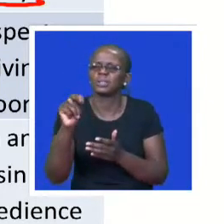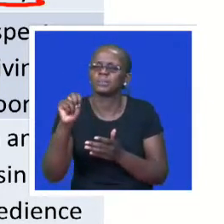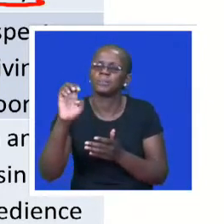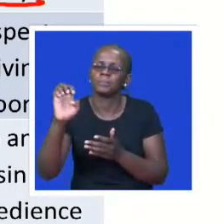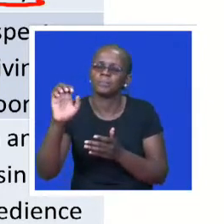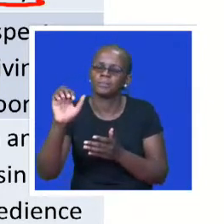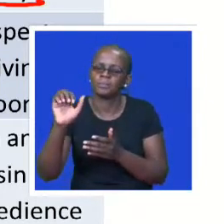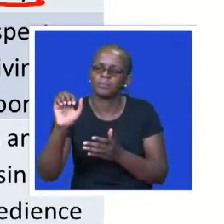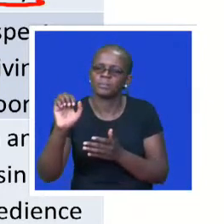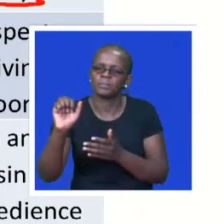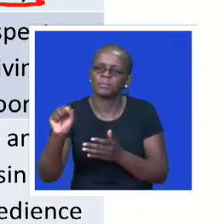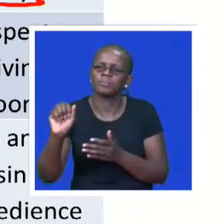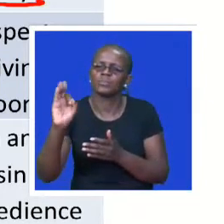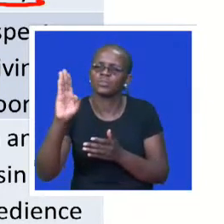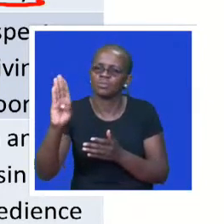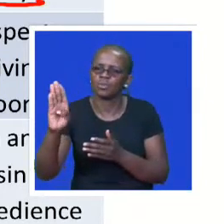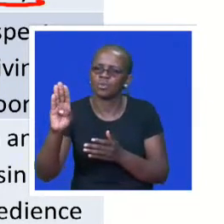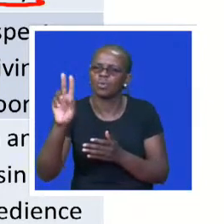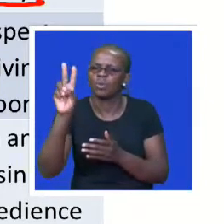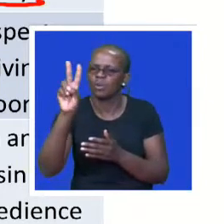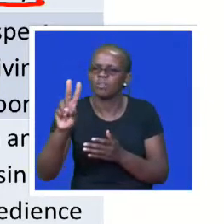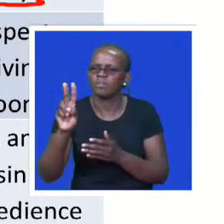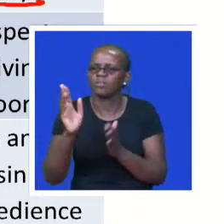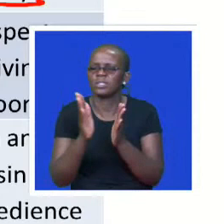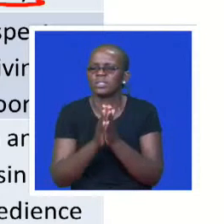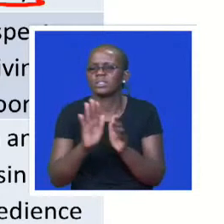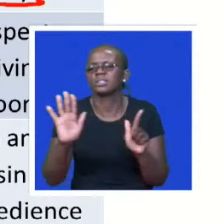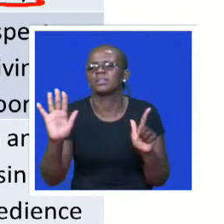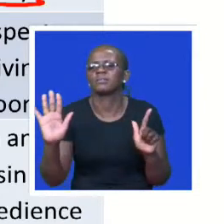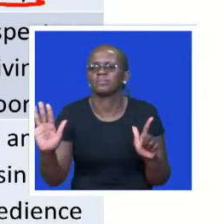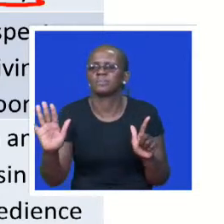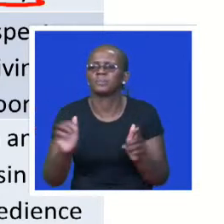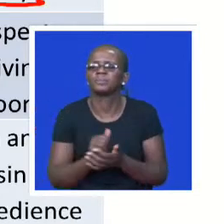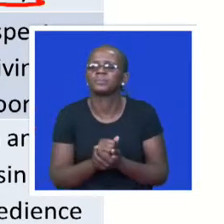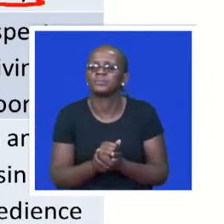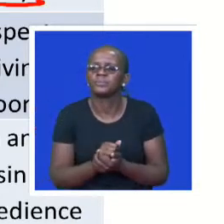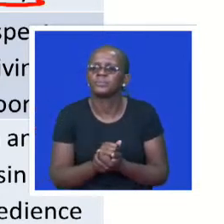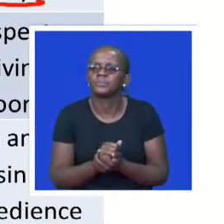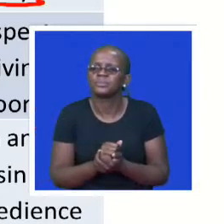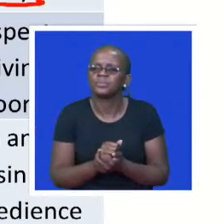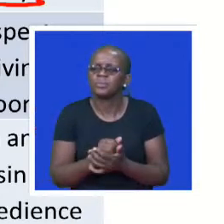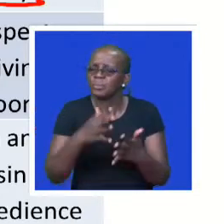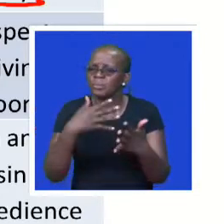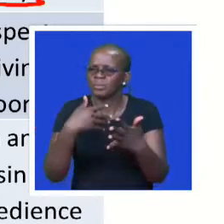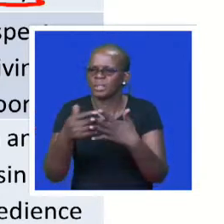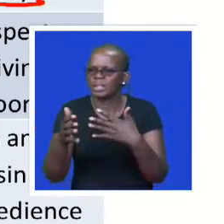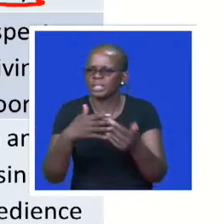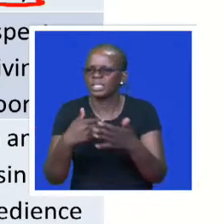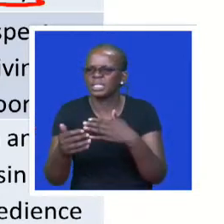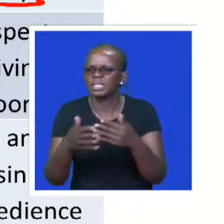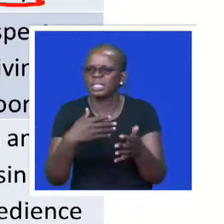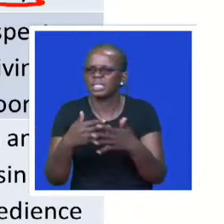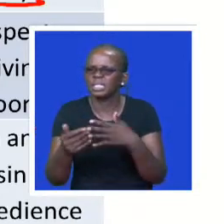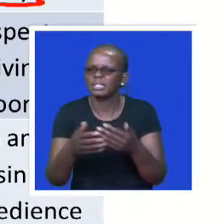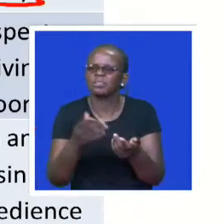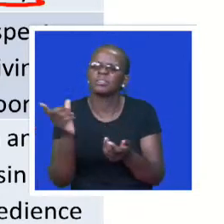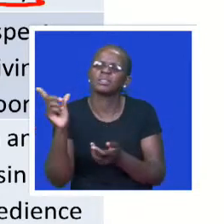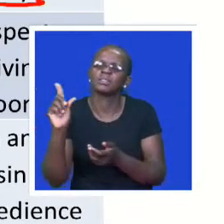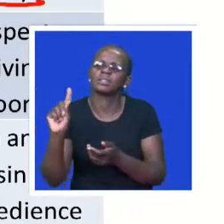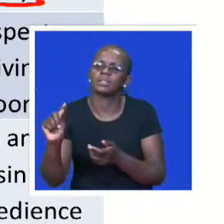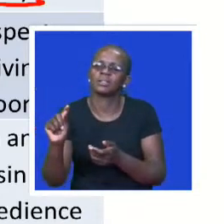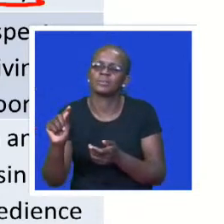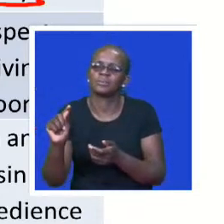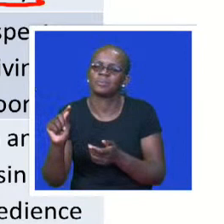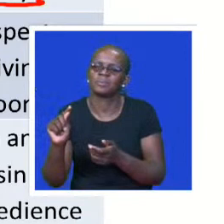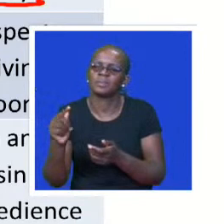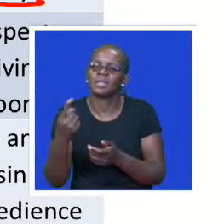these are actions that could have been done but have not been